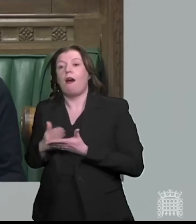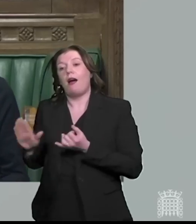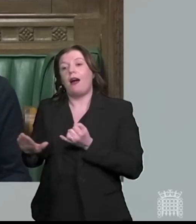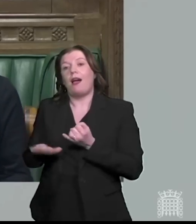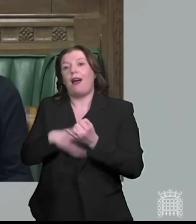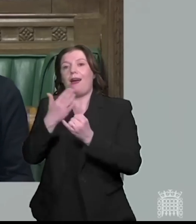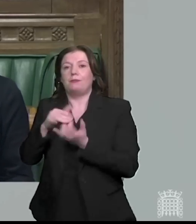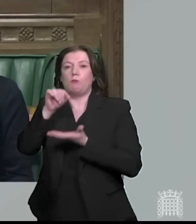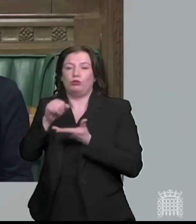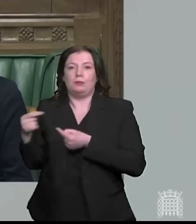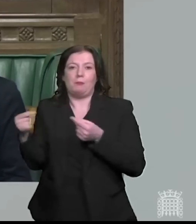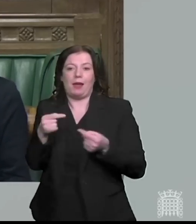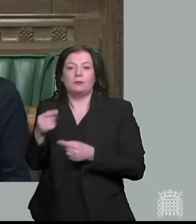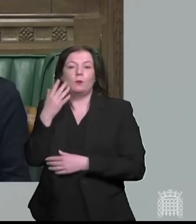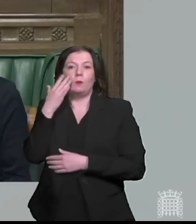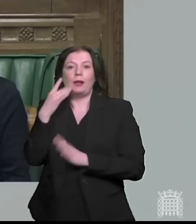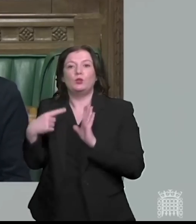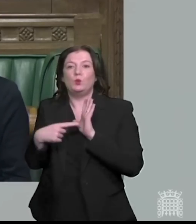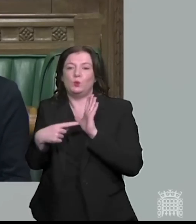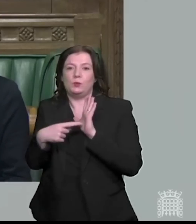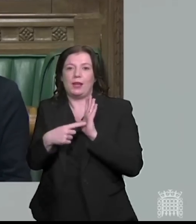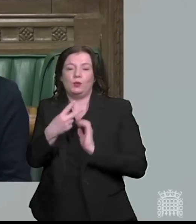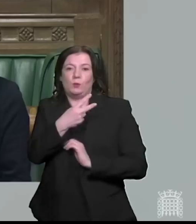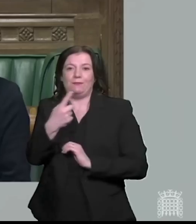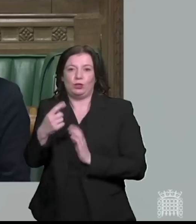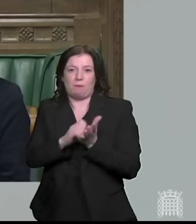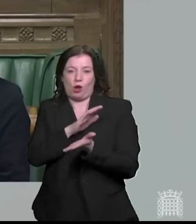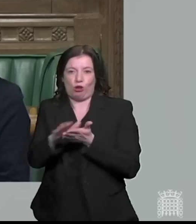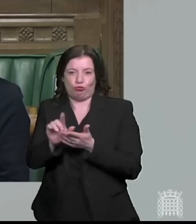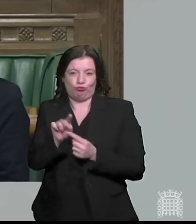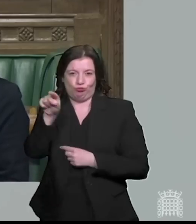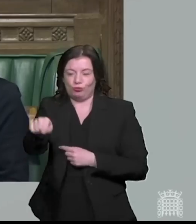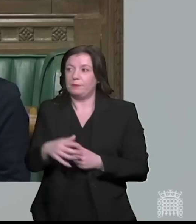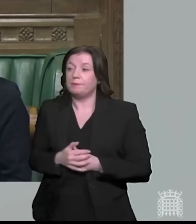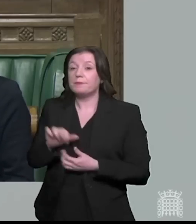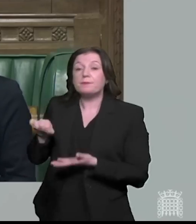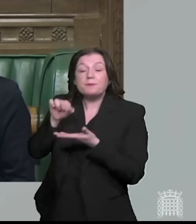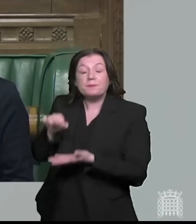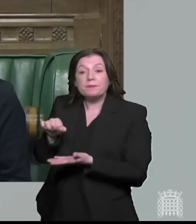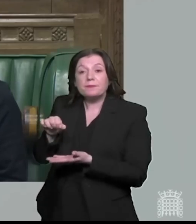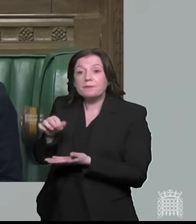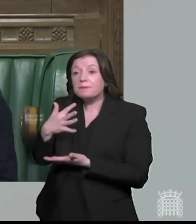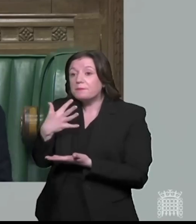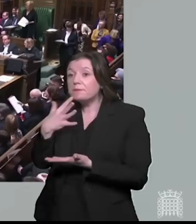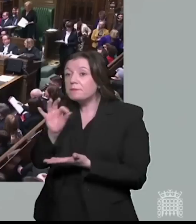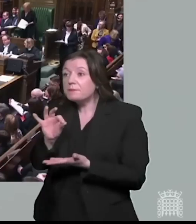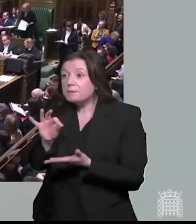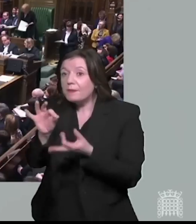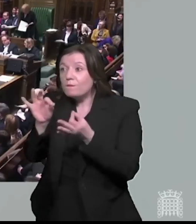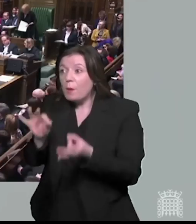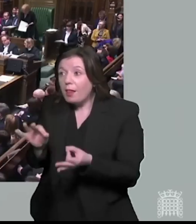end of the budget debate on Tuesday, the 21st of March. So I call the Chancellor of the Exchequer to move the motion